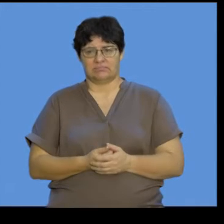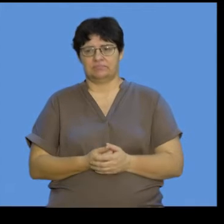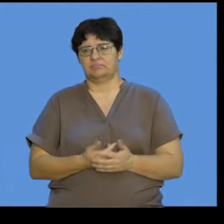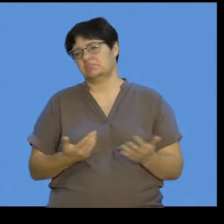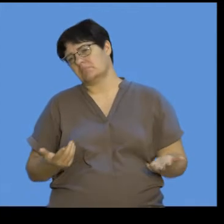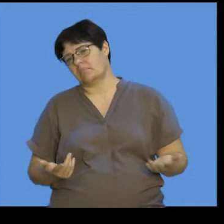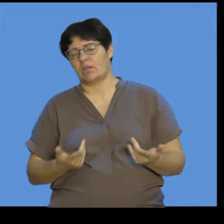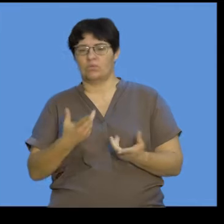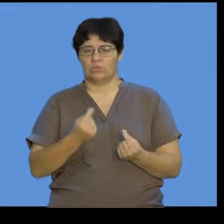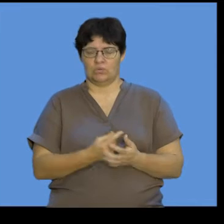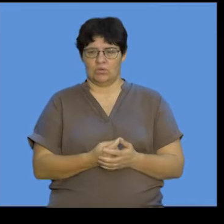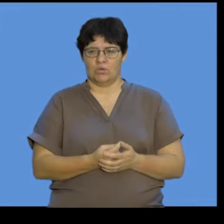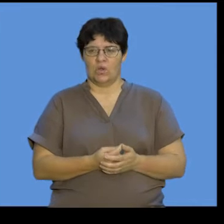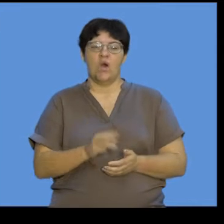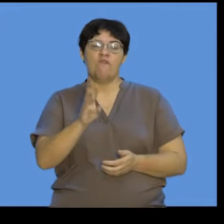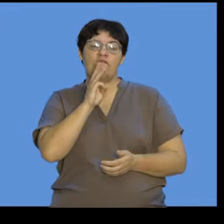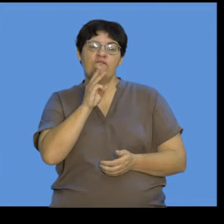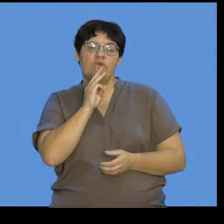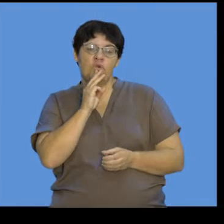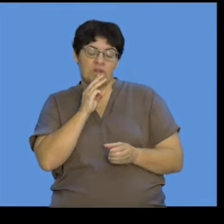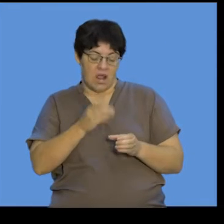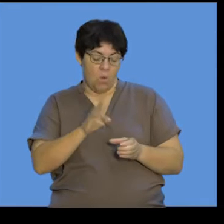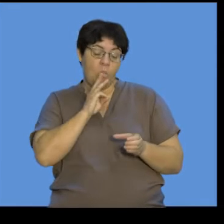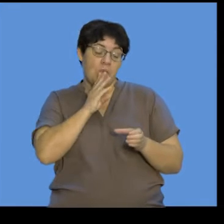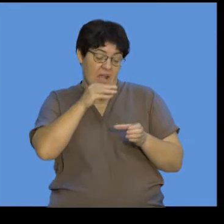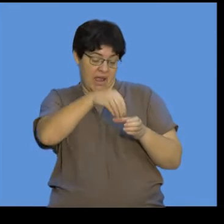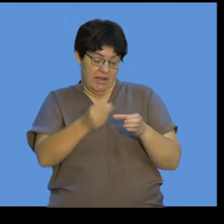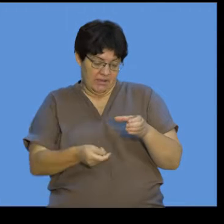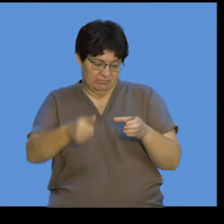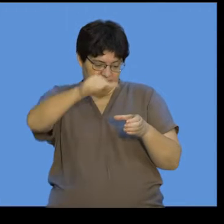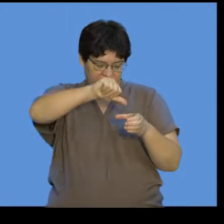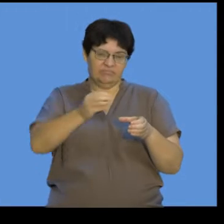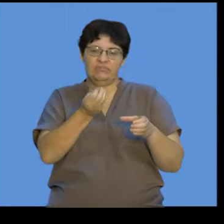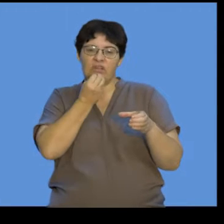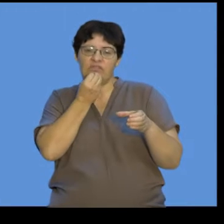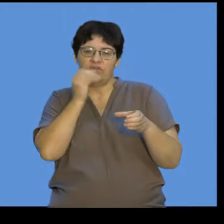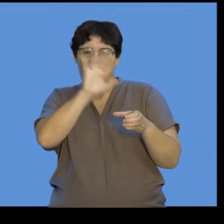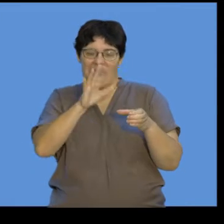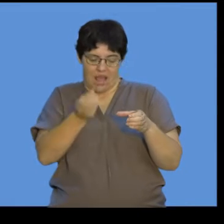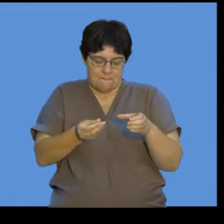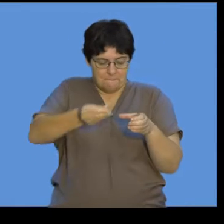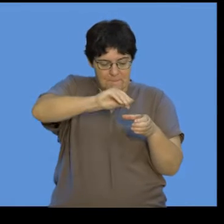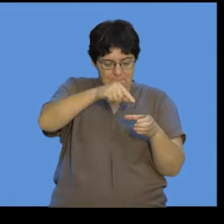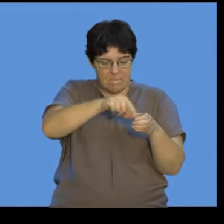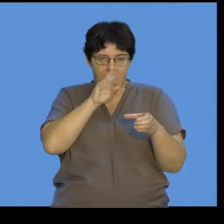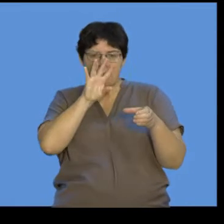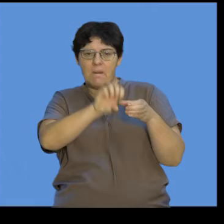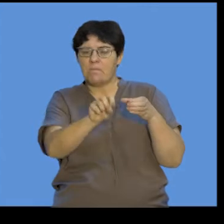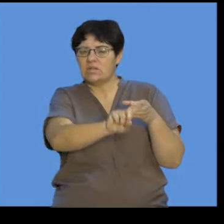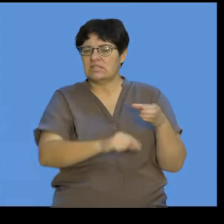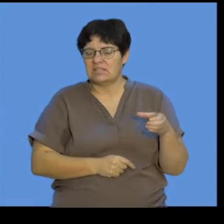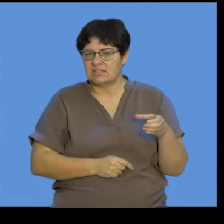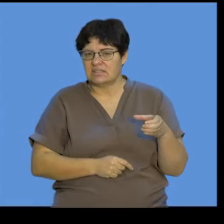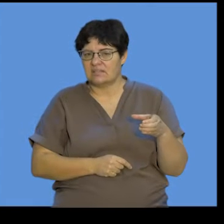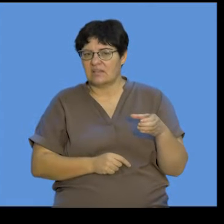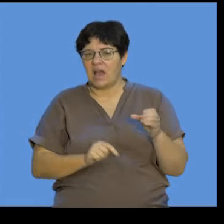for example, a food colorant in a beaker containing water, what is it that we would observe? We would observe that, the